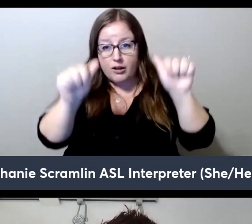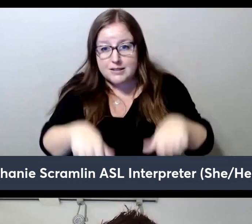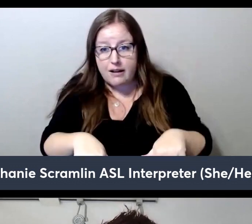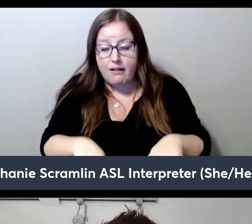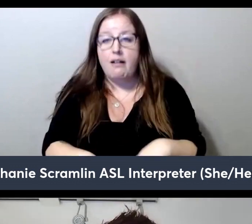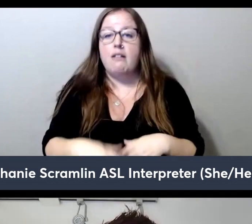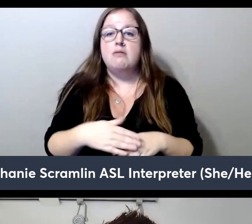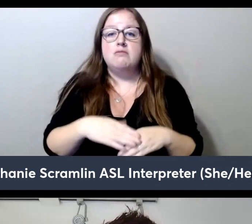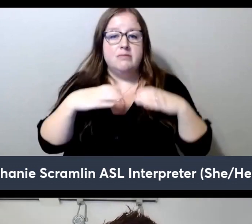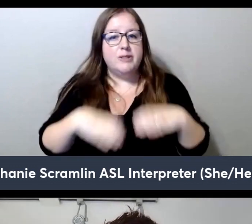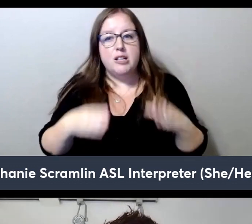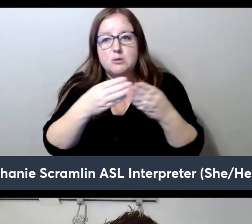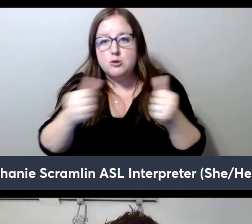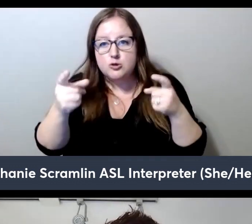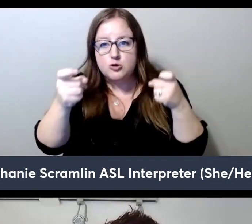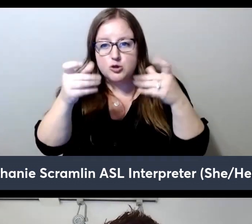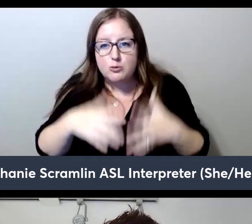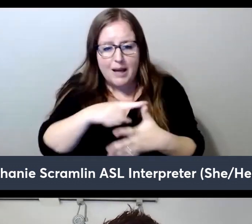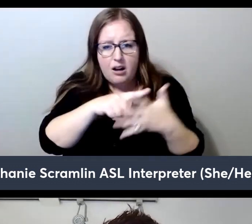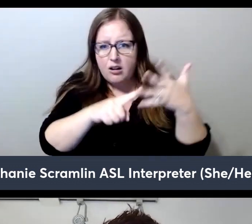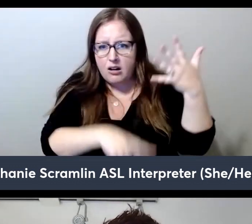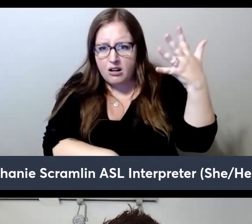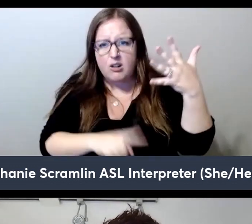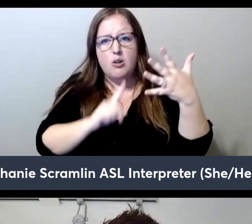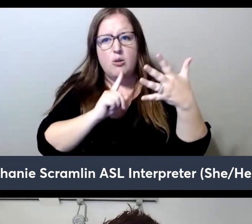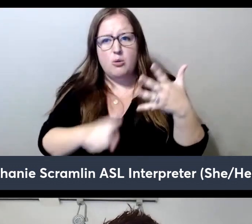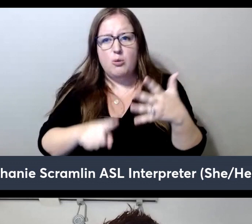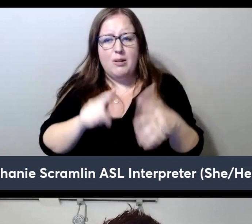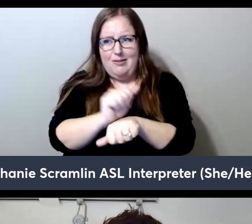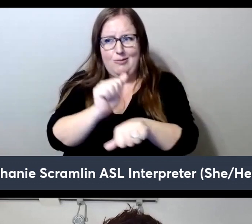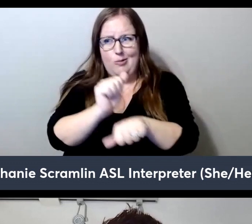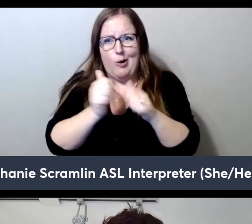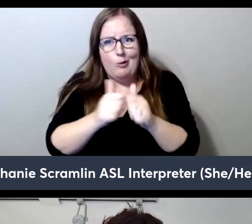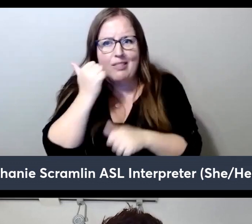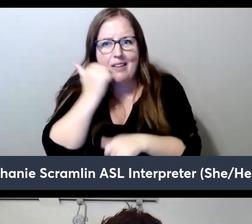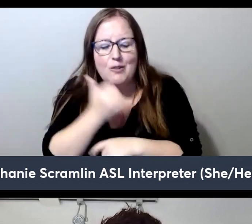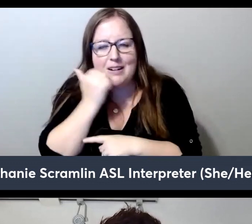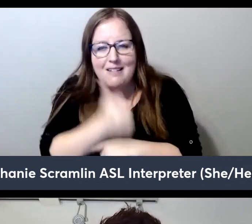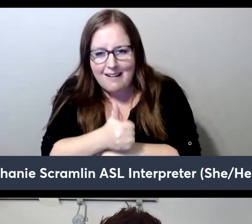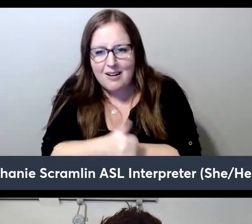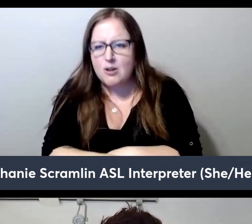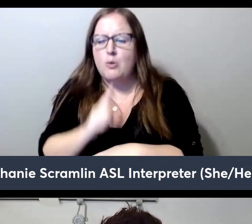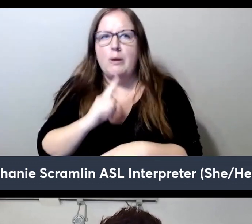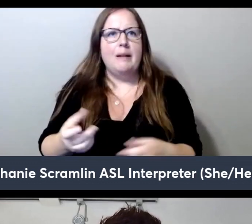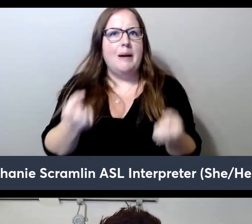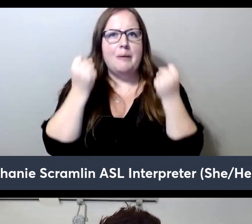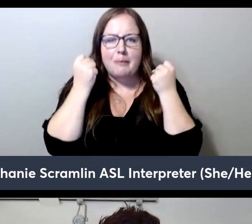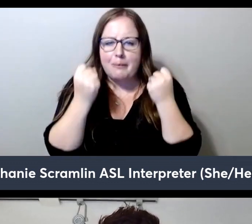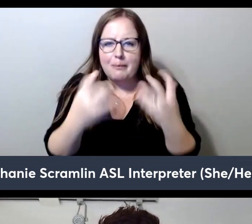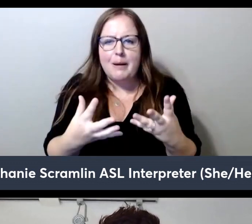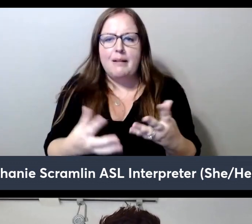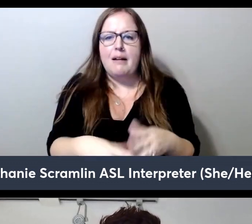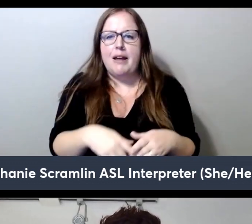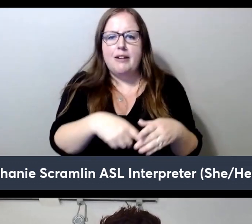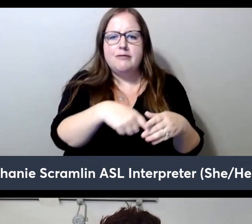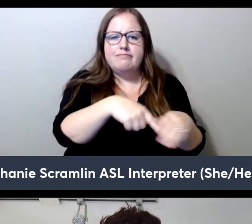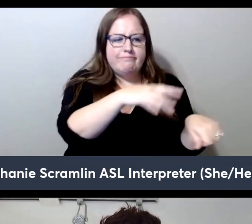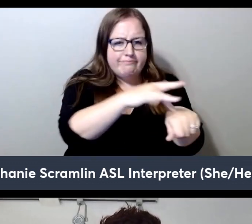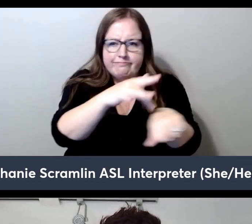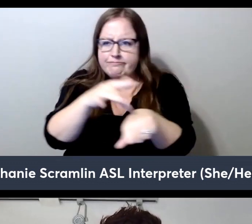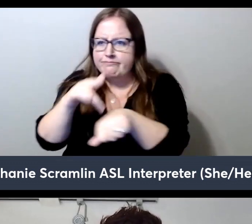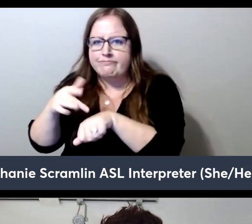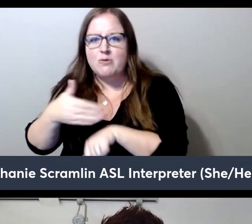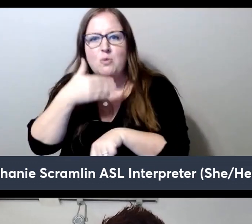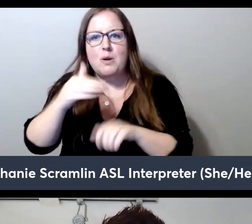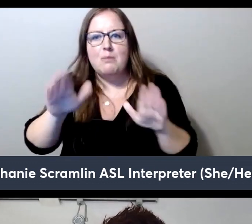customer solutions managers that they closely work with on a day-to-day basis, right? So there's a lot of places that we provide best